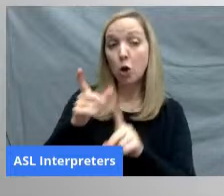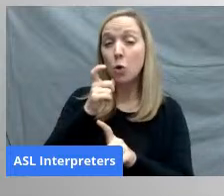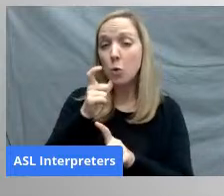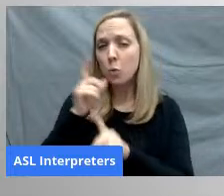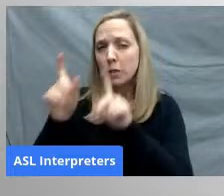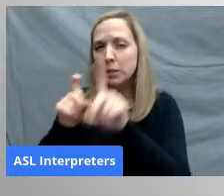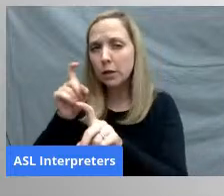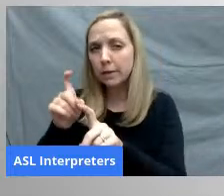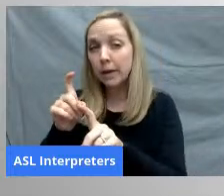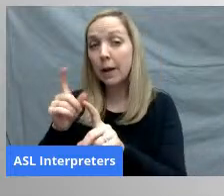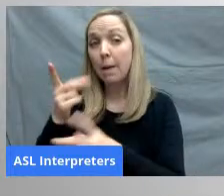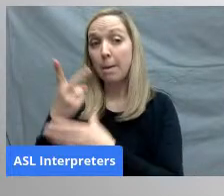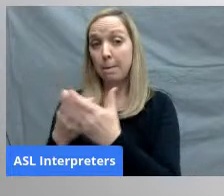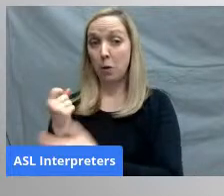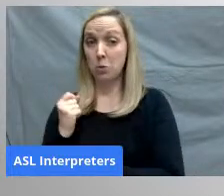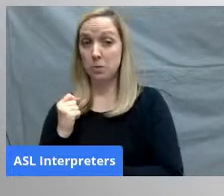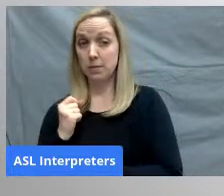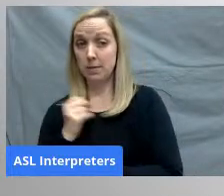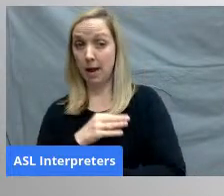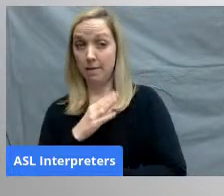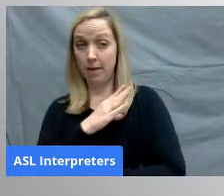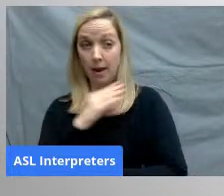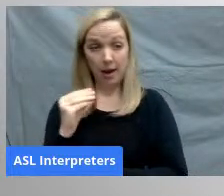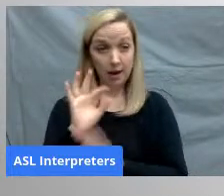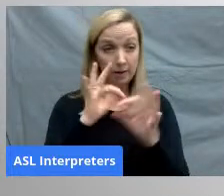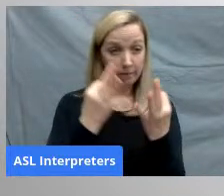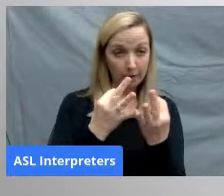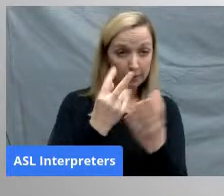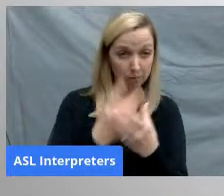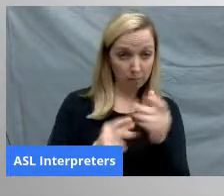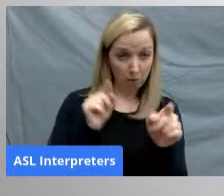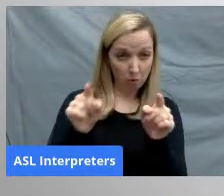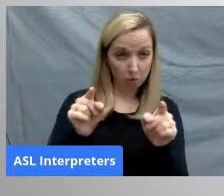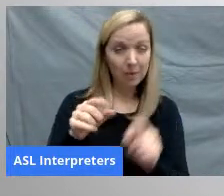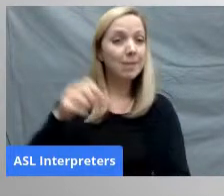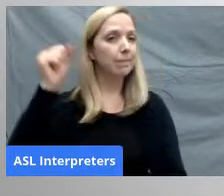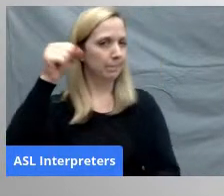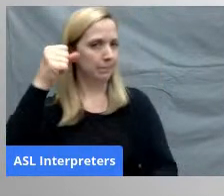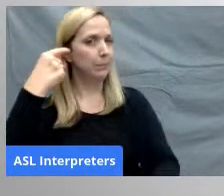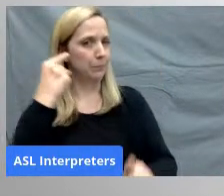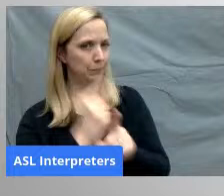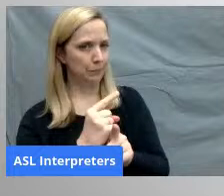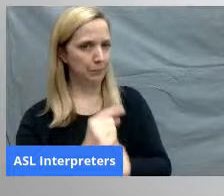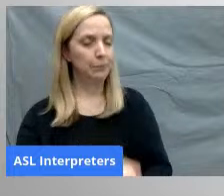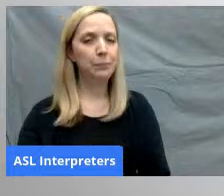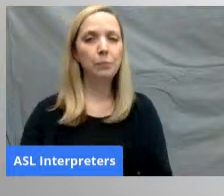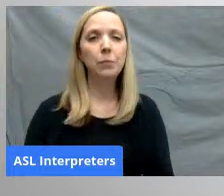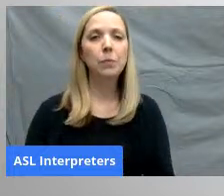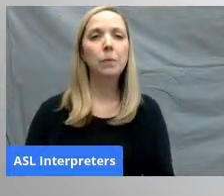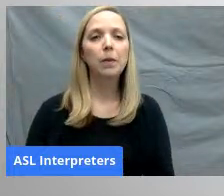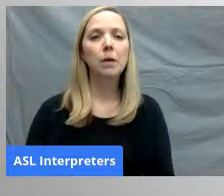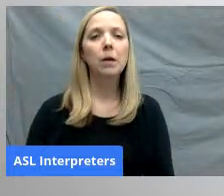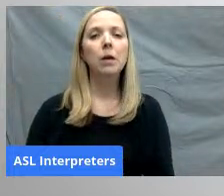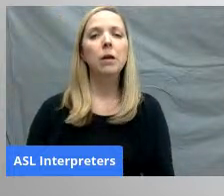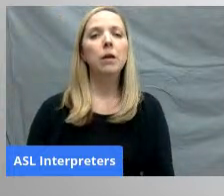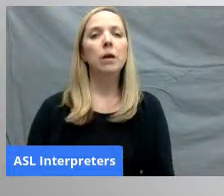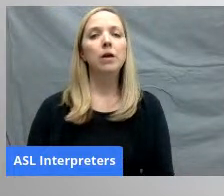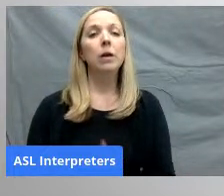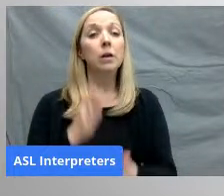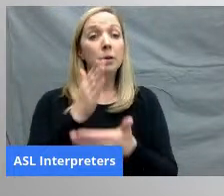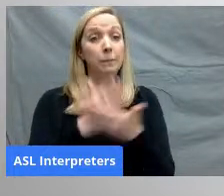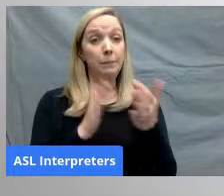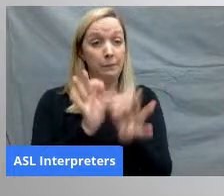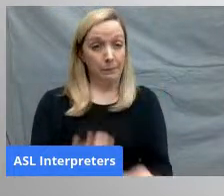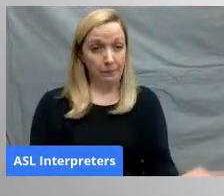correct, Mr. Harris? Yes, thank you, sorry, staff and families. So some of the highlights that we were able